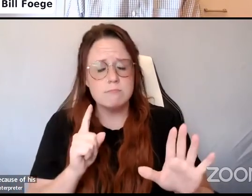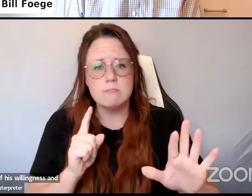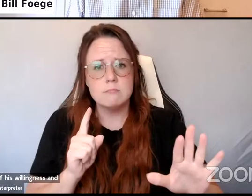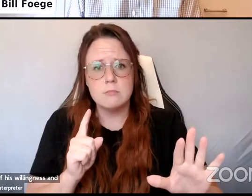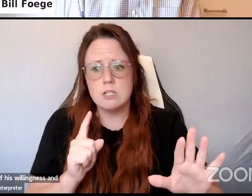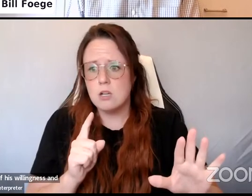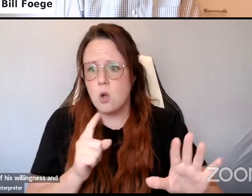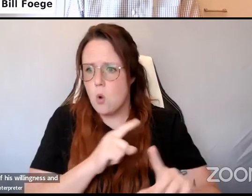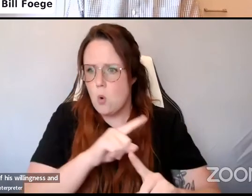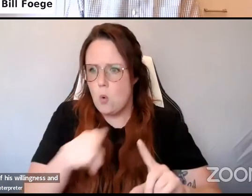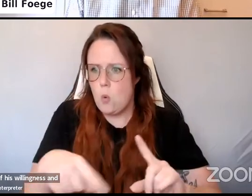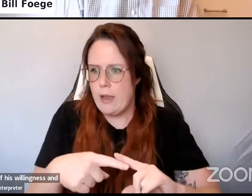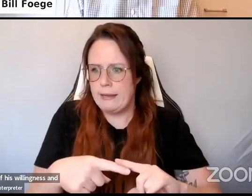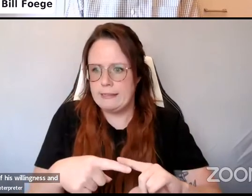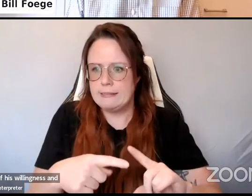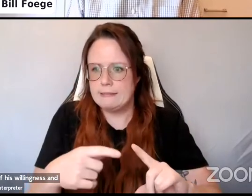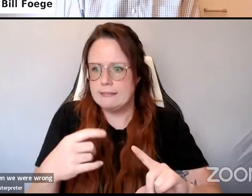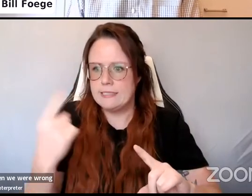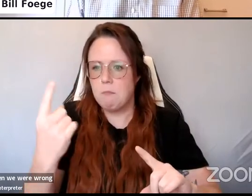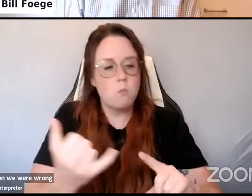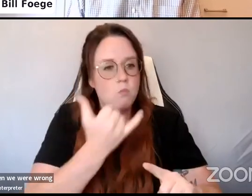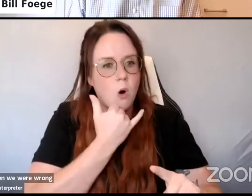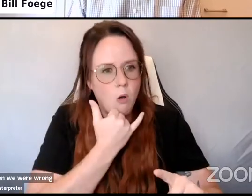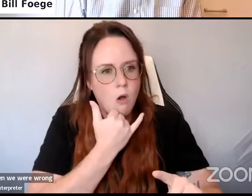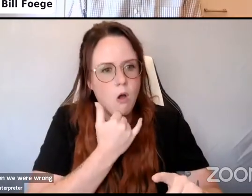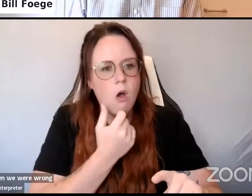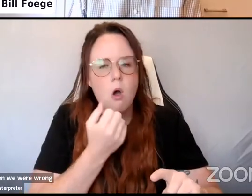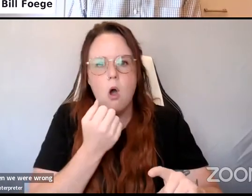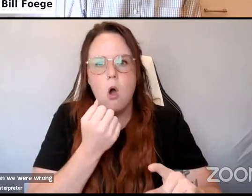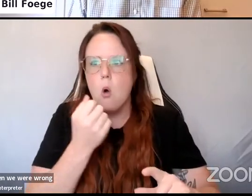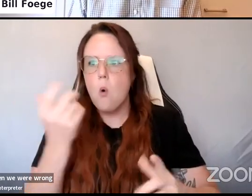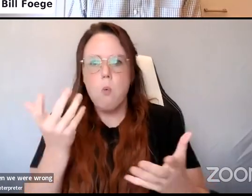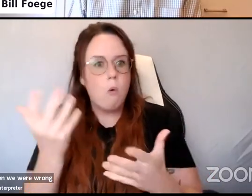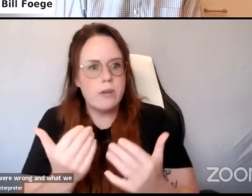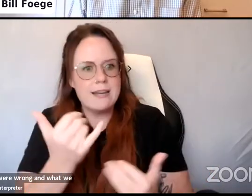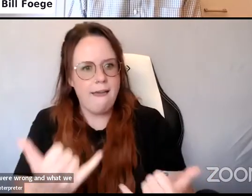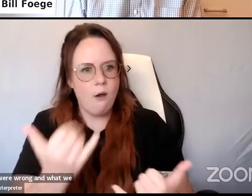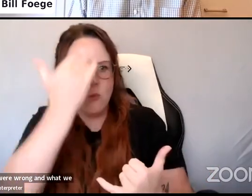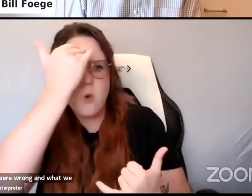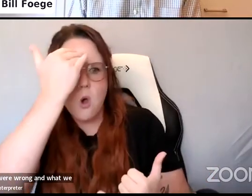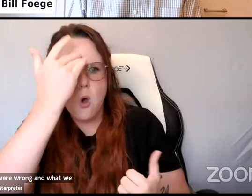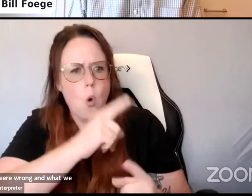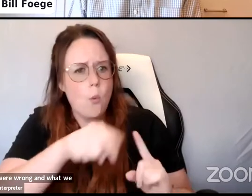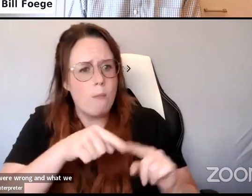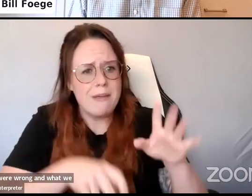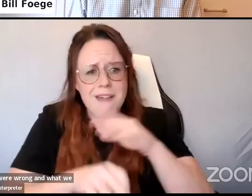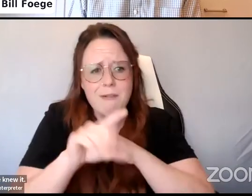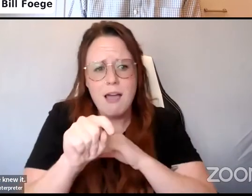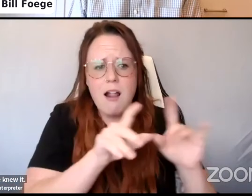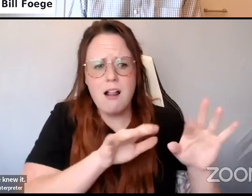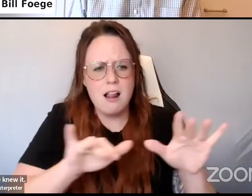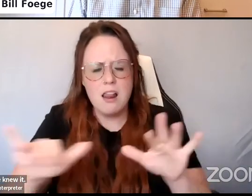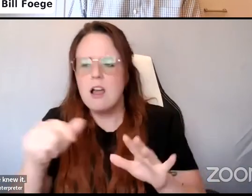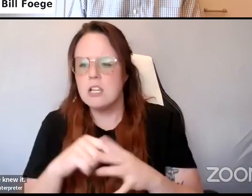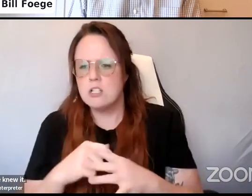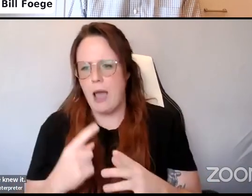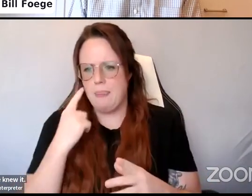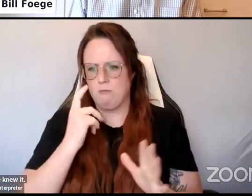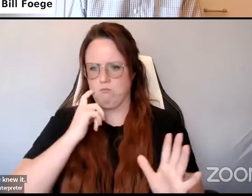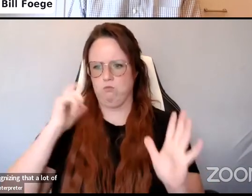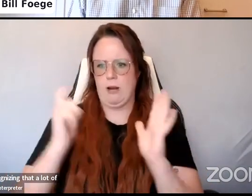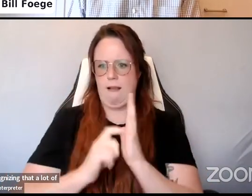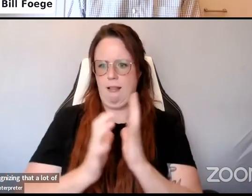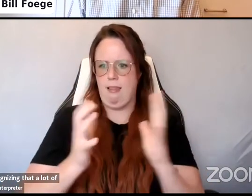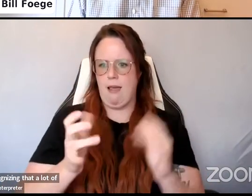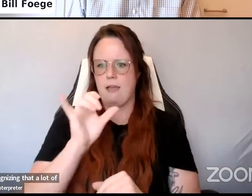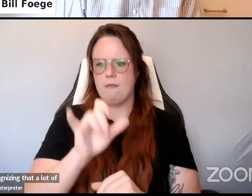um you know when we were wrong and what we know and when we knew it and so I think you know recognizing that a lot of this is